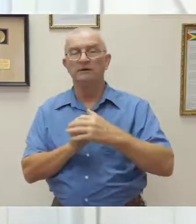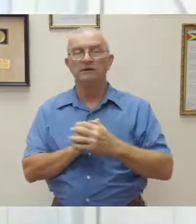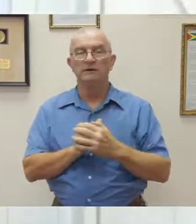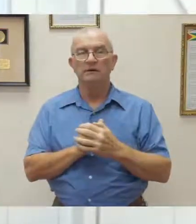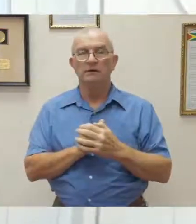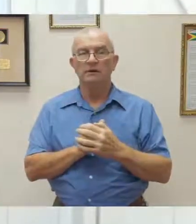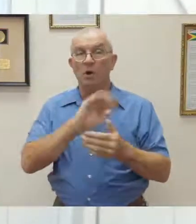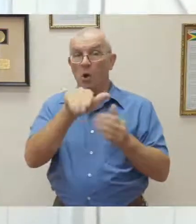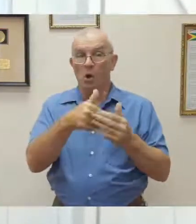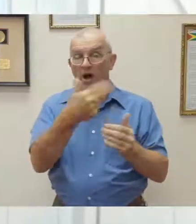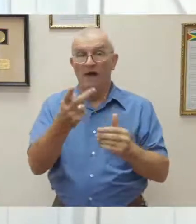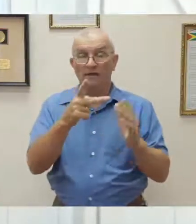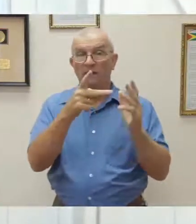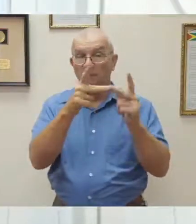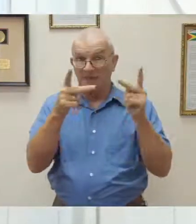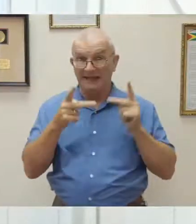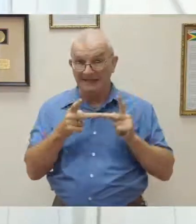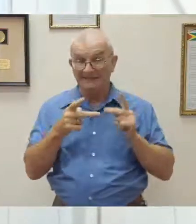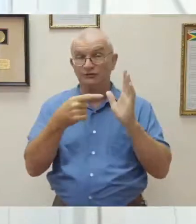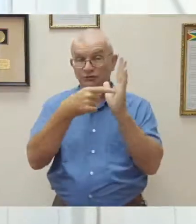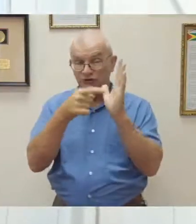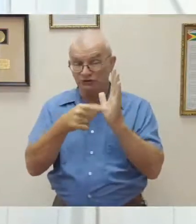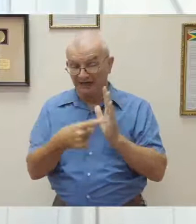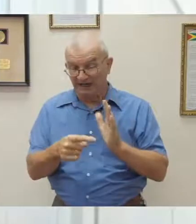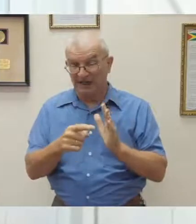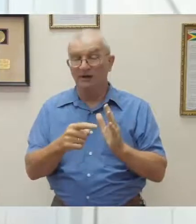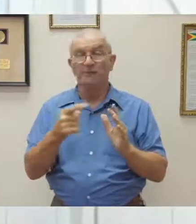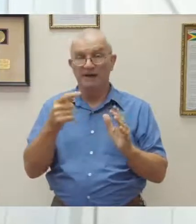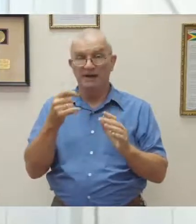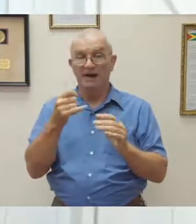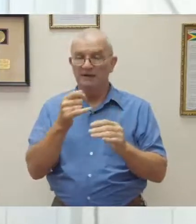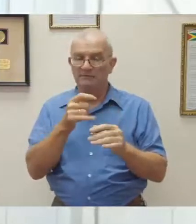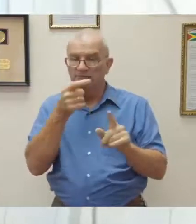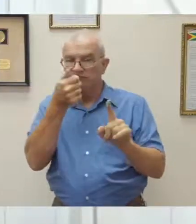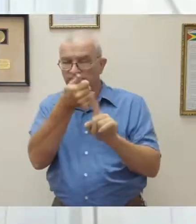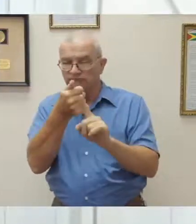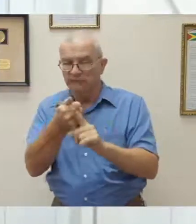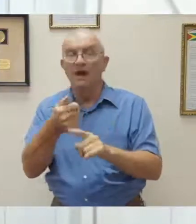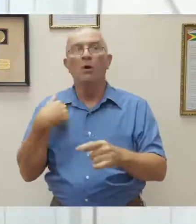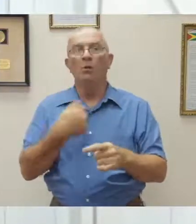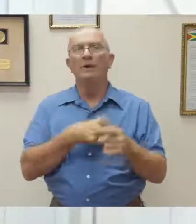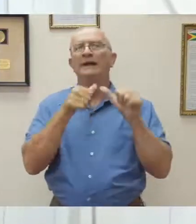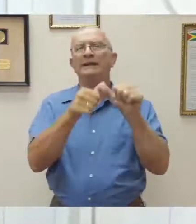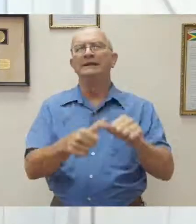screening points has been identified, and we continue to screen